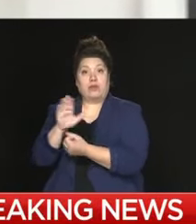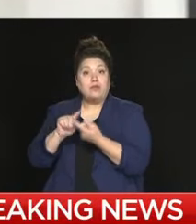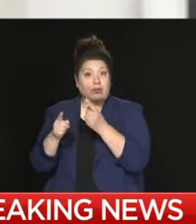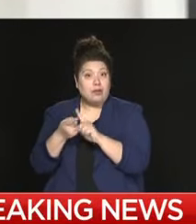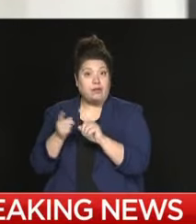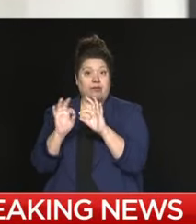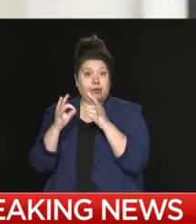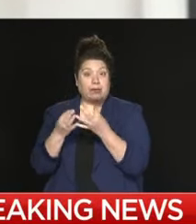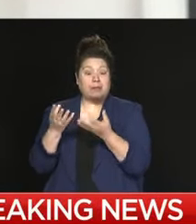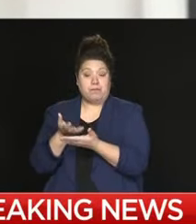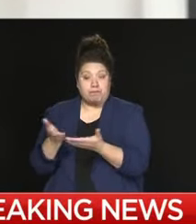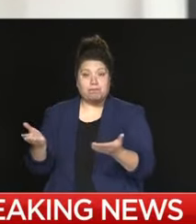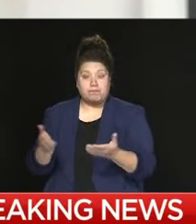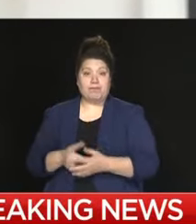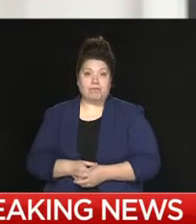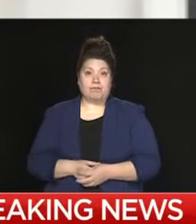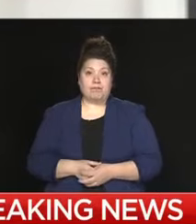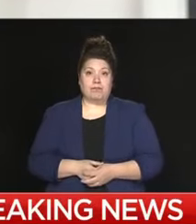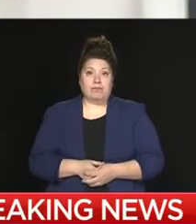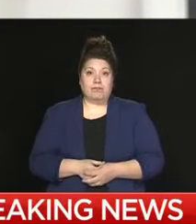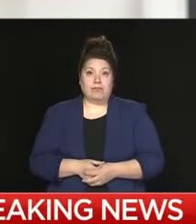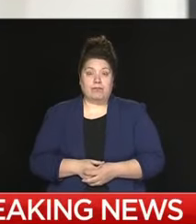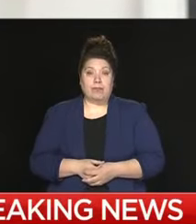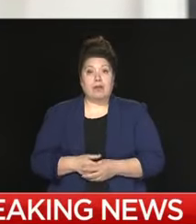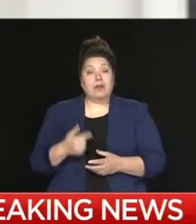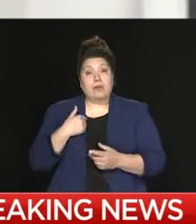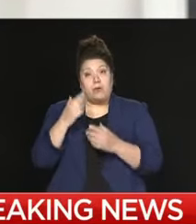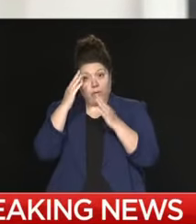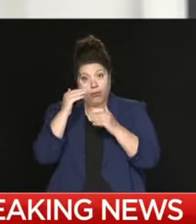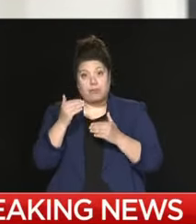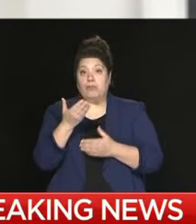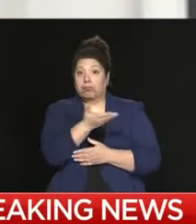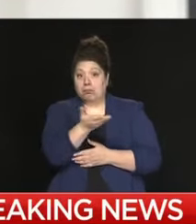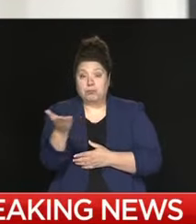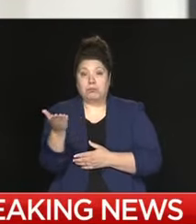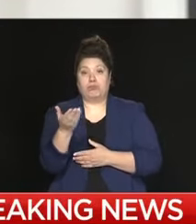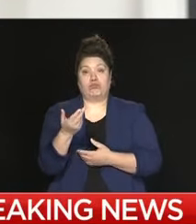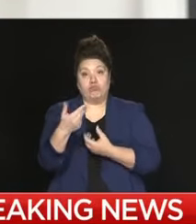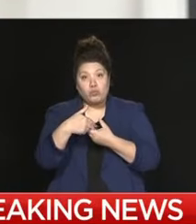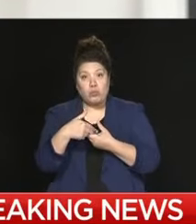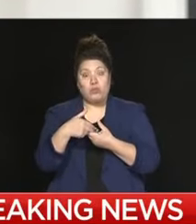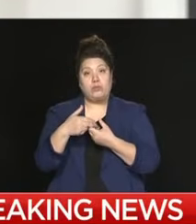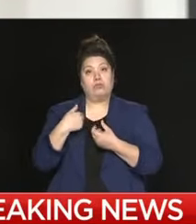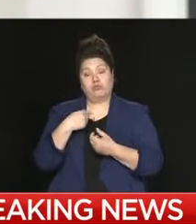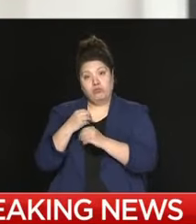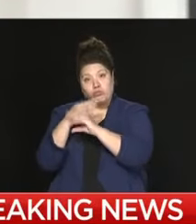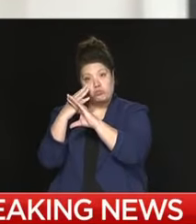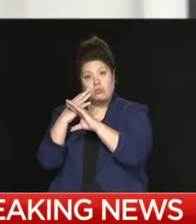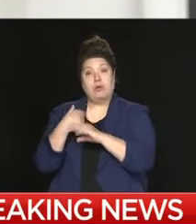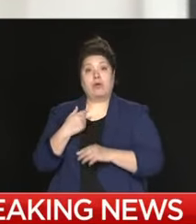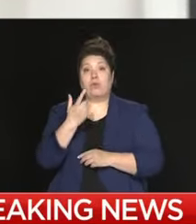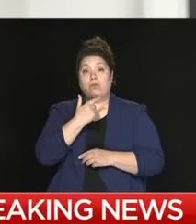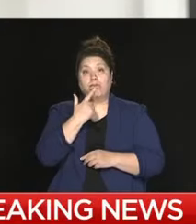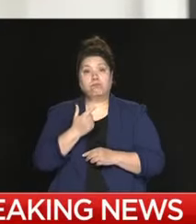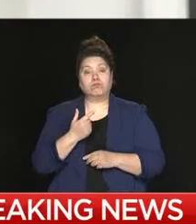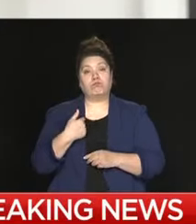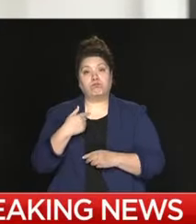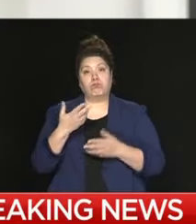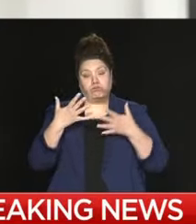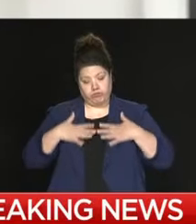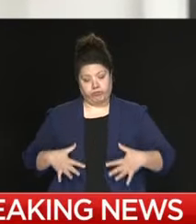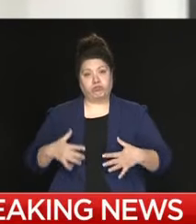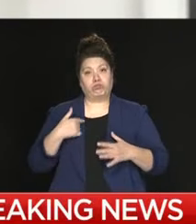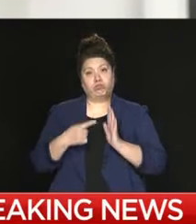this particularly difficult time. I hope that many of you will join us and wear red today in a show